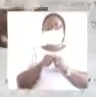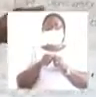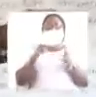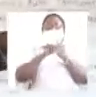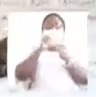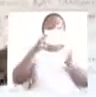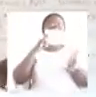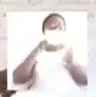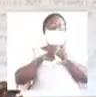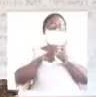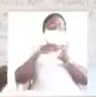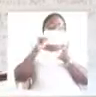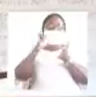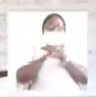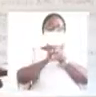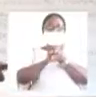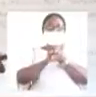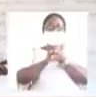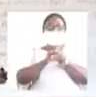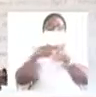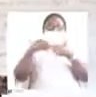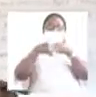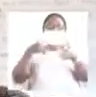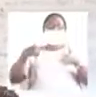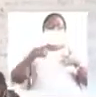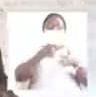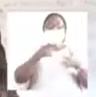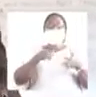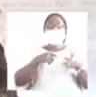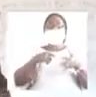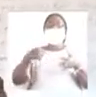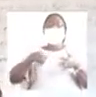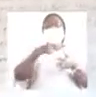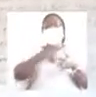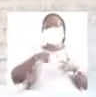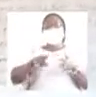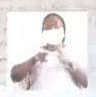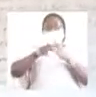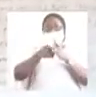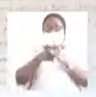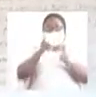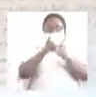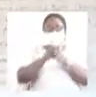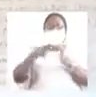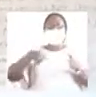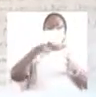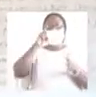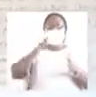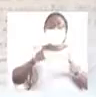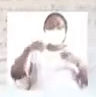It must be noted, however, that before we really talk of demand, three conditions must be